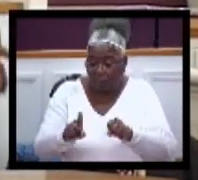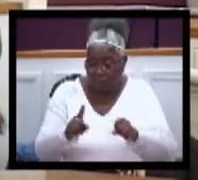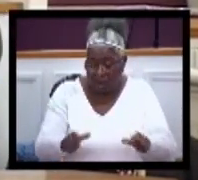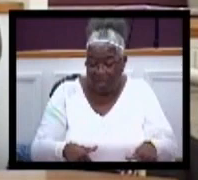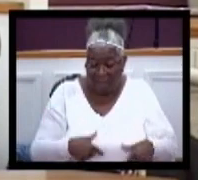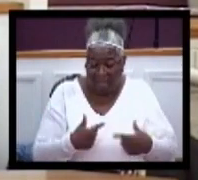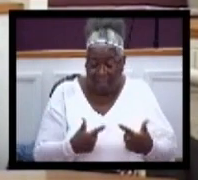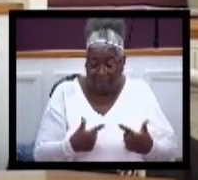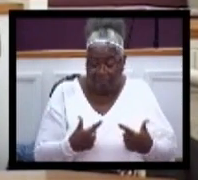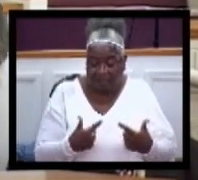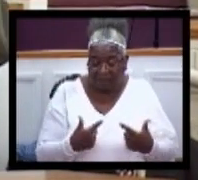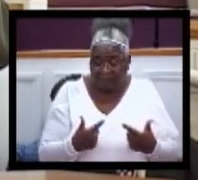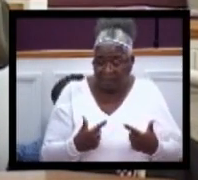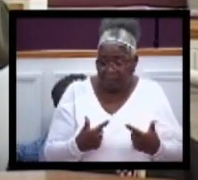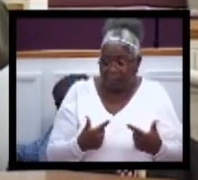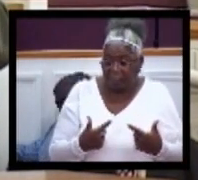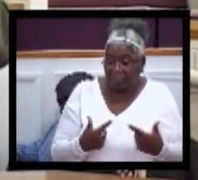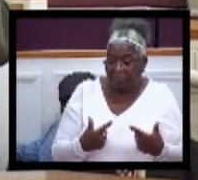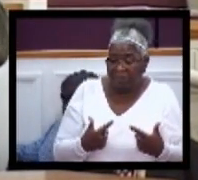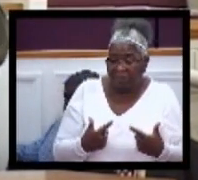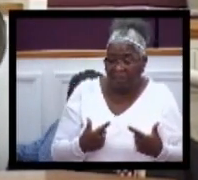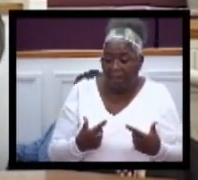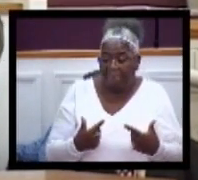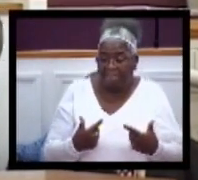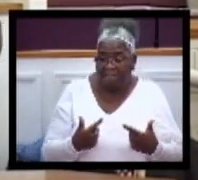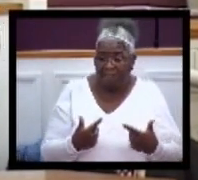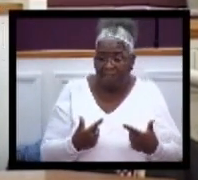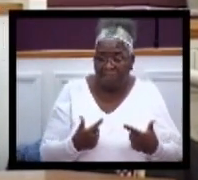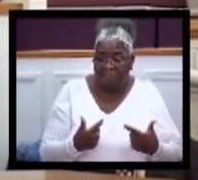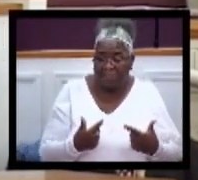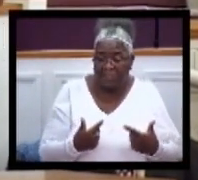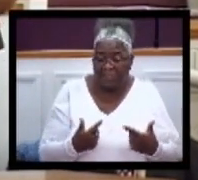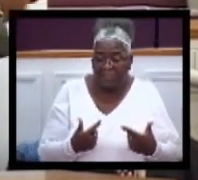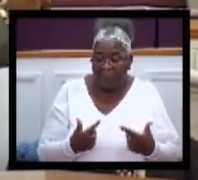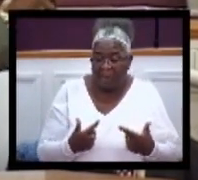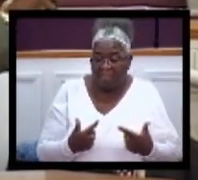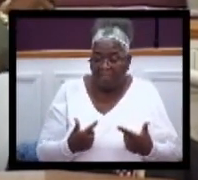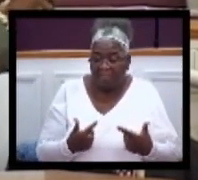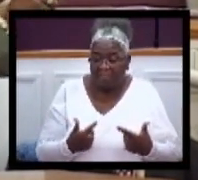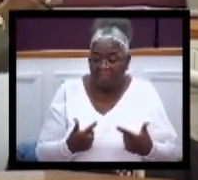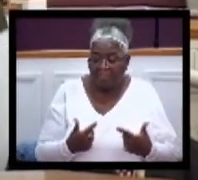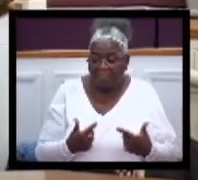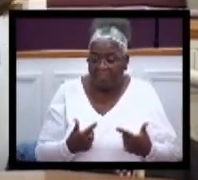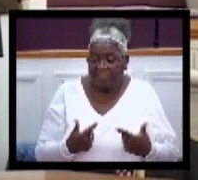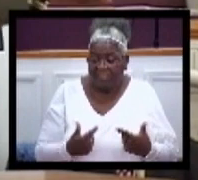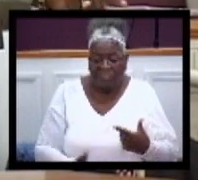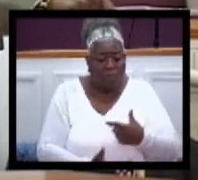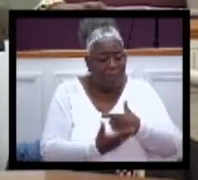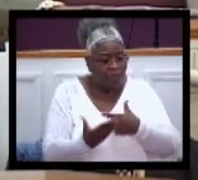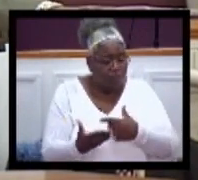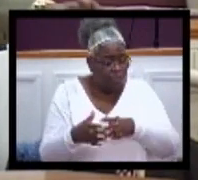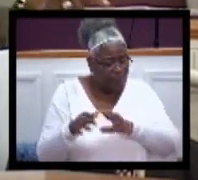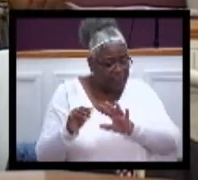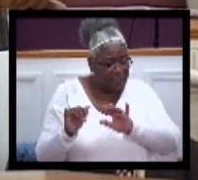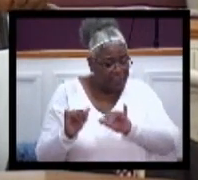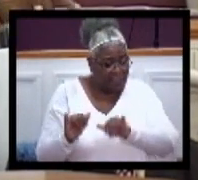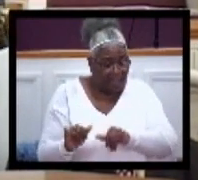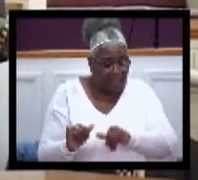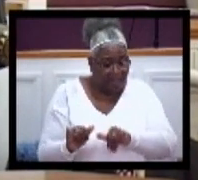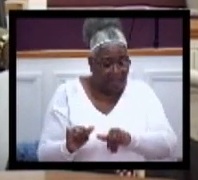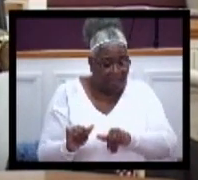are y'all still with me? In order to save your life, you stay